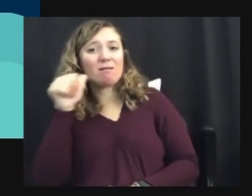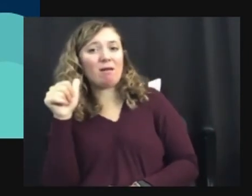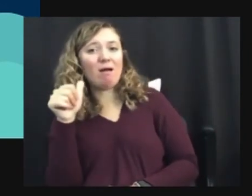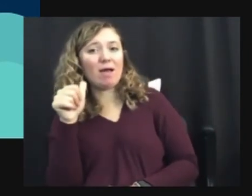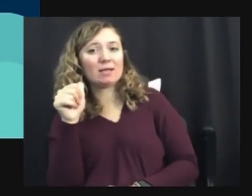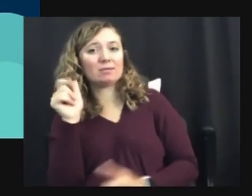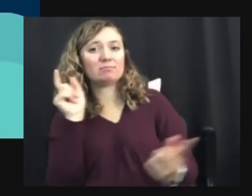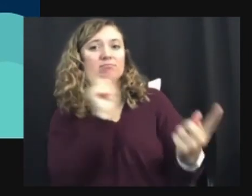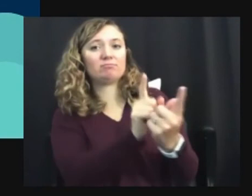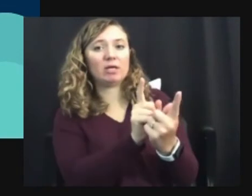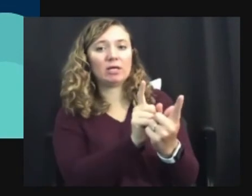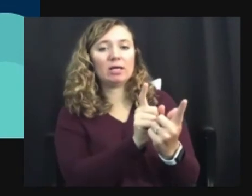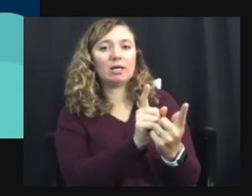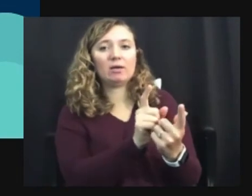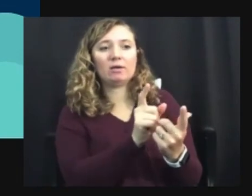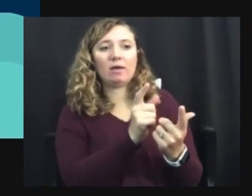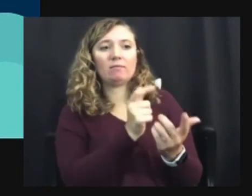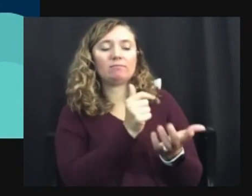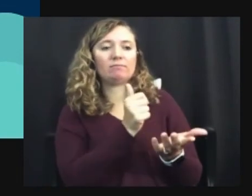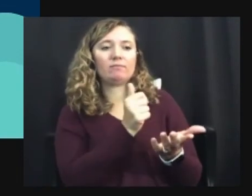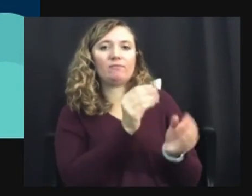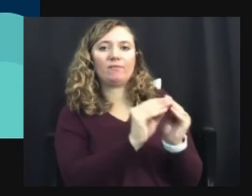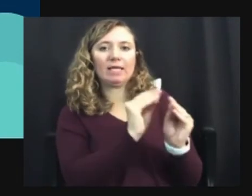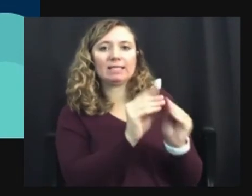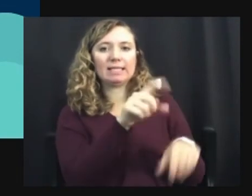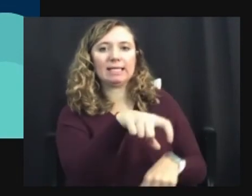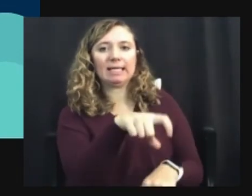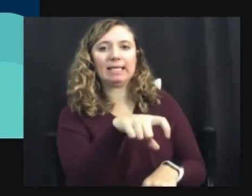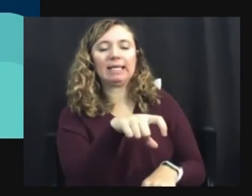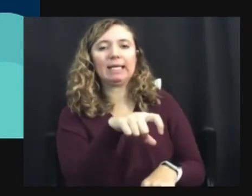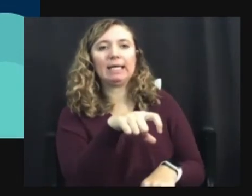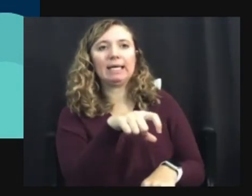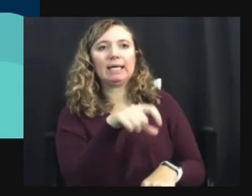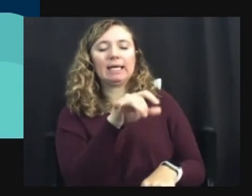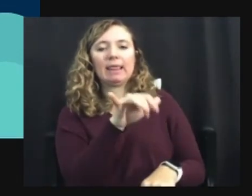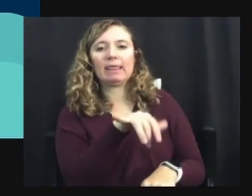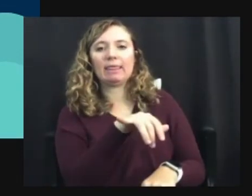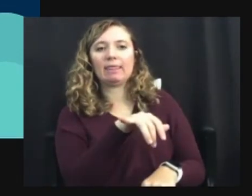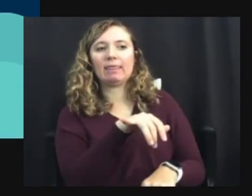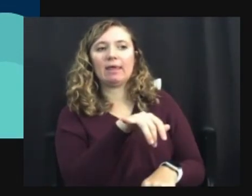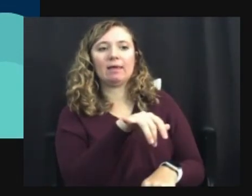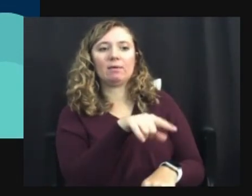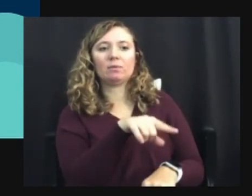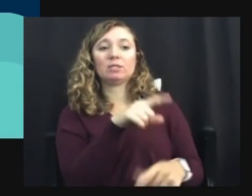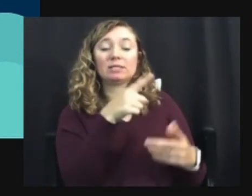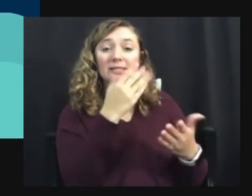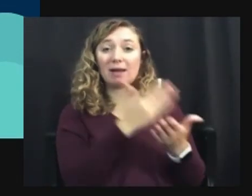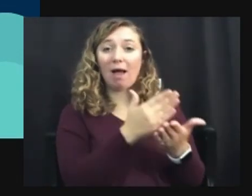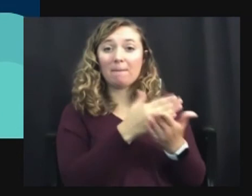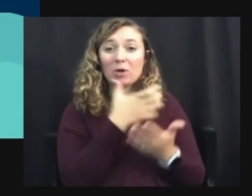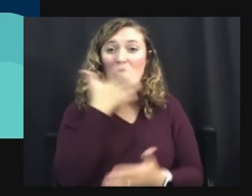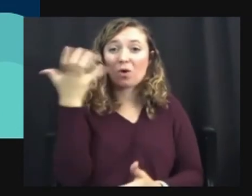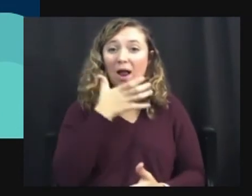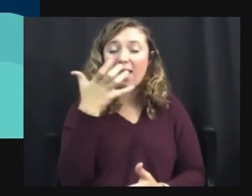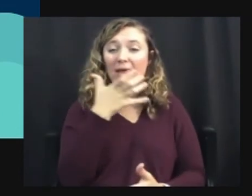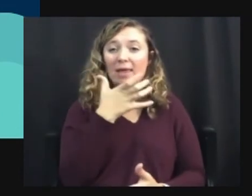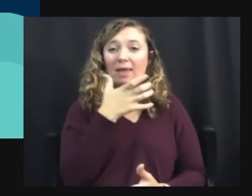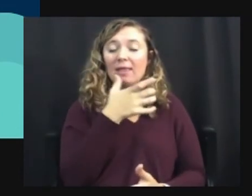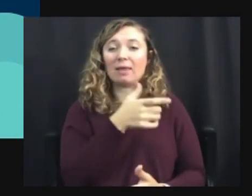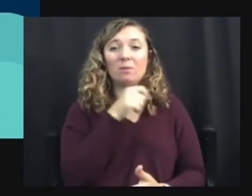on them. You don't want to do that to your autistic child ever. You don't want to put